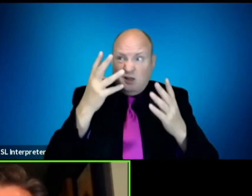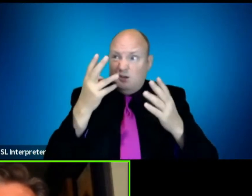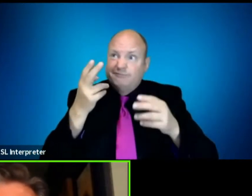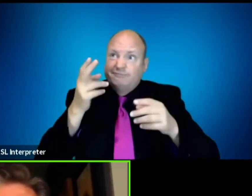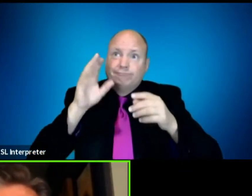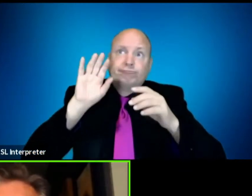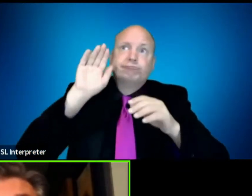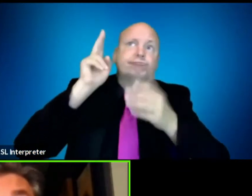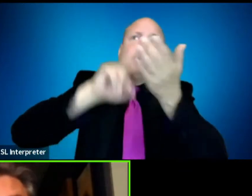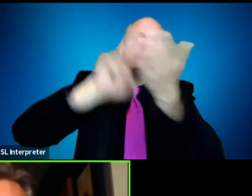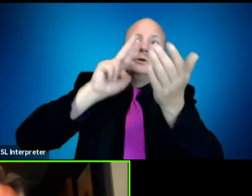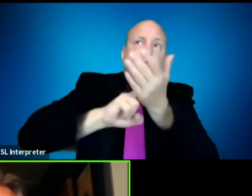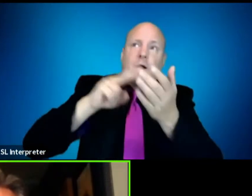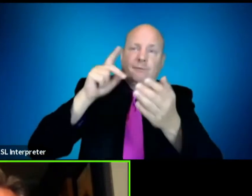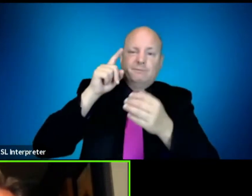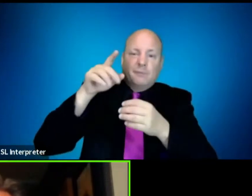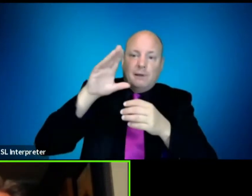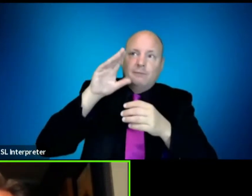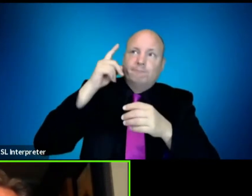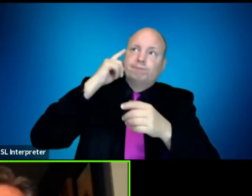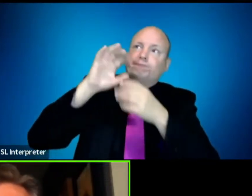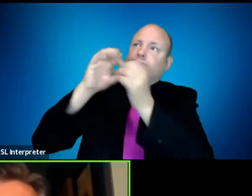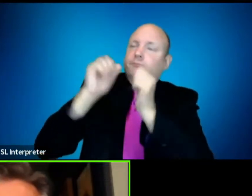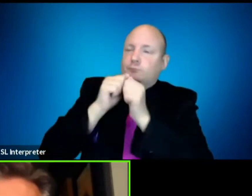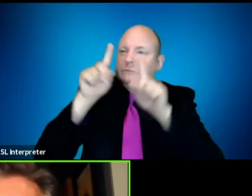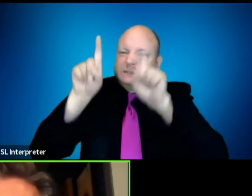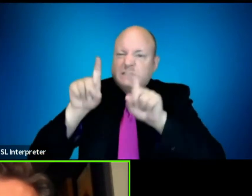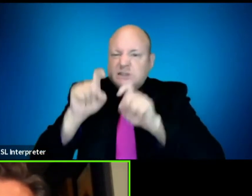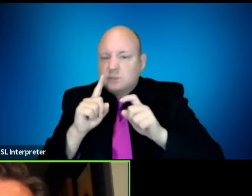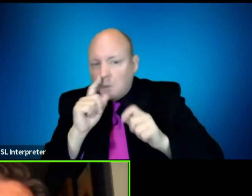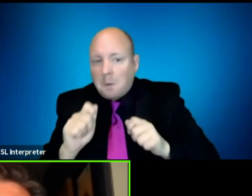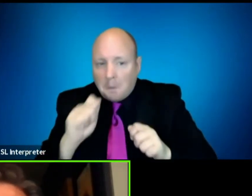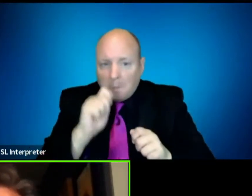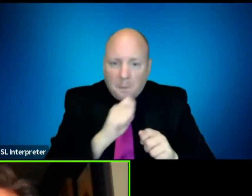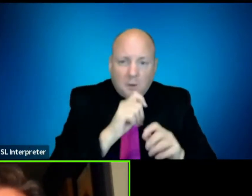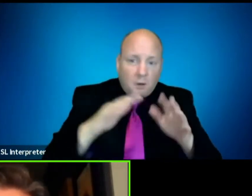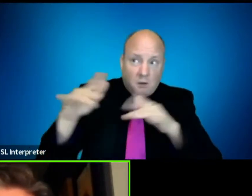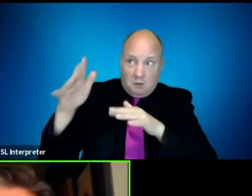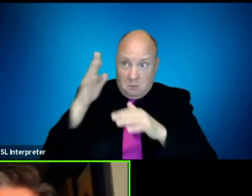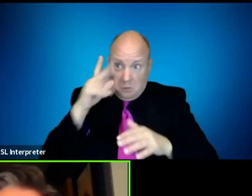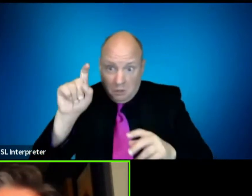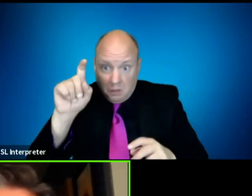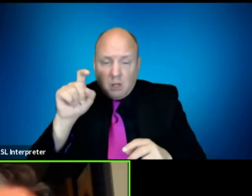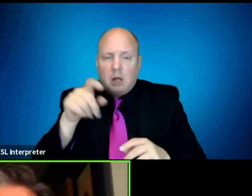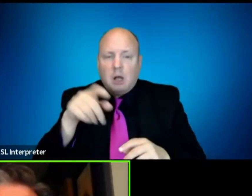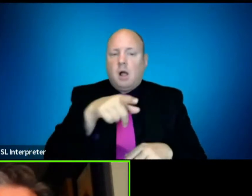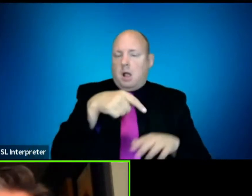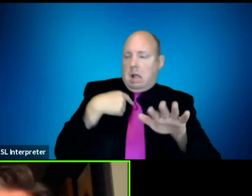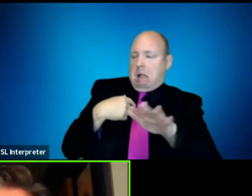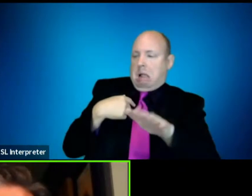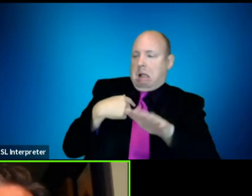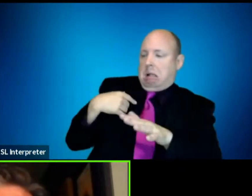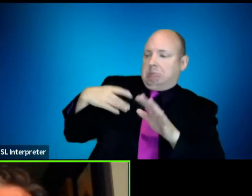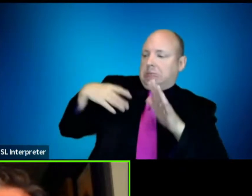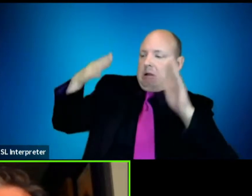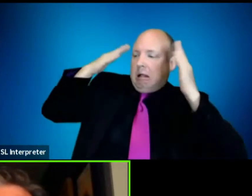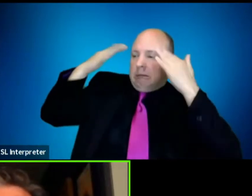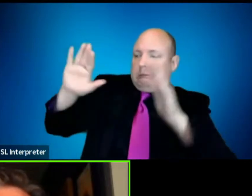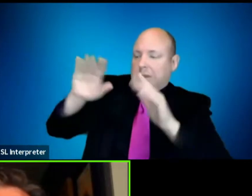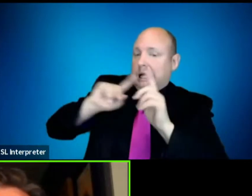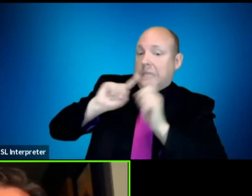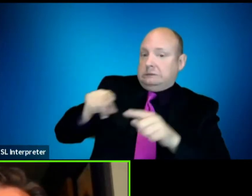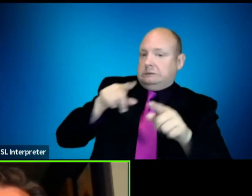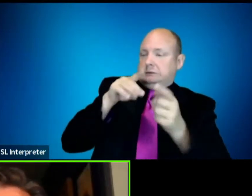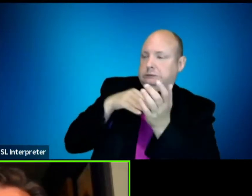numbers, but we have schools re-enrolling in the school testing program for last year, and we're making very good progress on getting all those schools back up. We had about